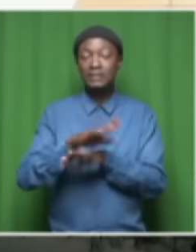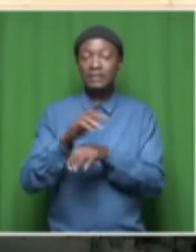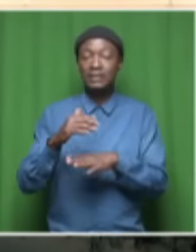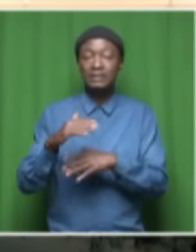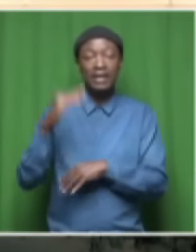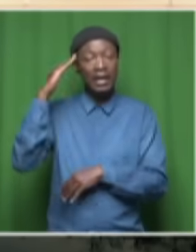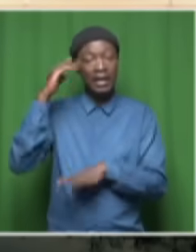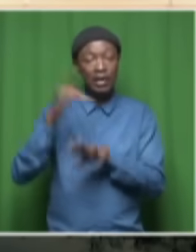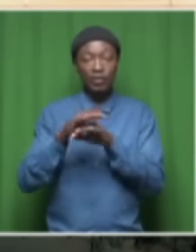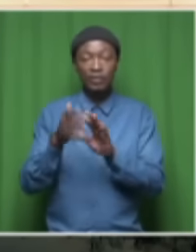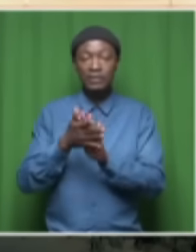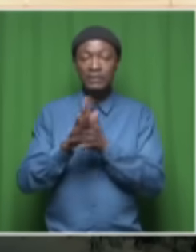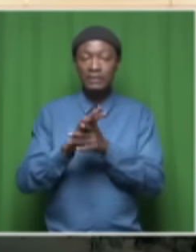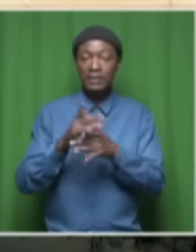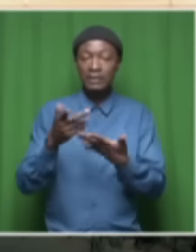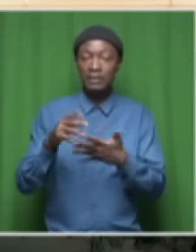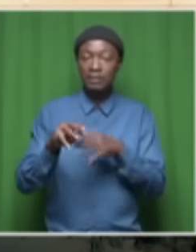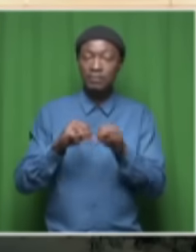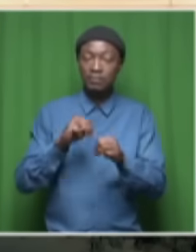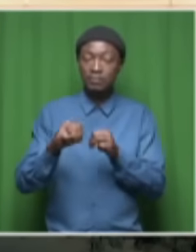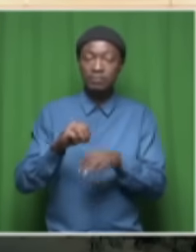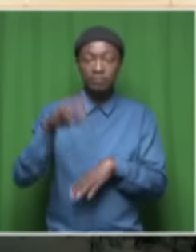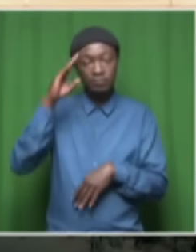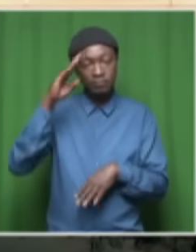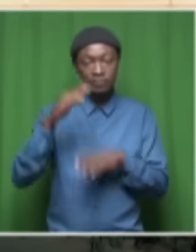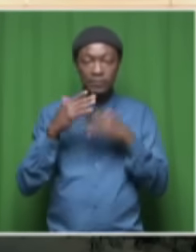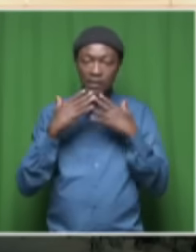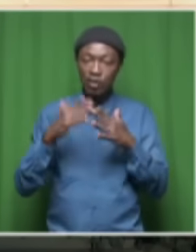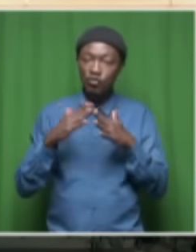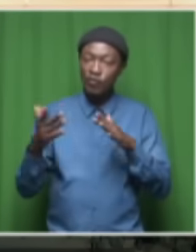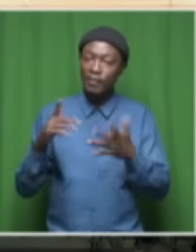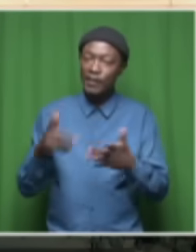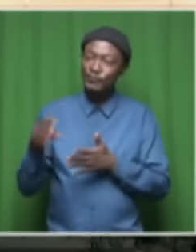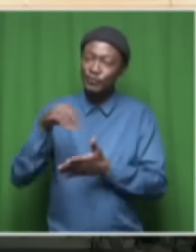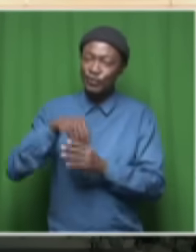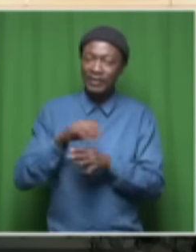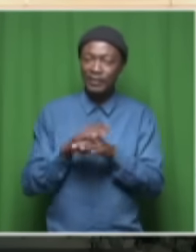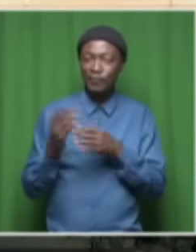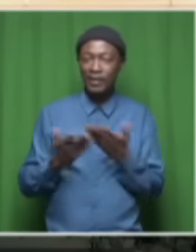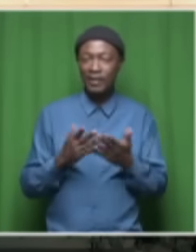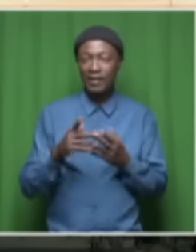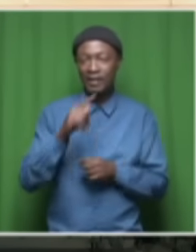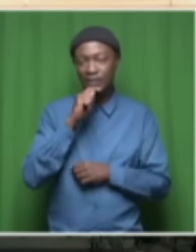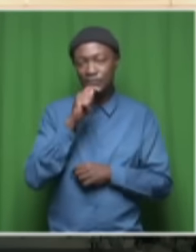National Disaster Management Centre. Dr Sithole, thank you very much for joining us and welcome to Morning Live.